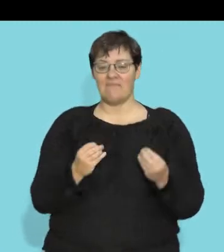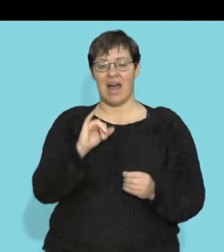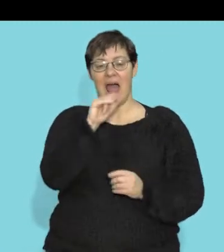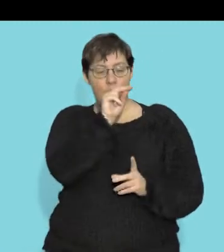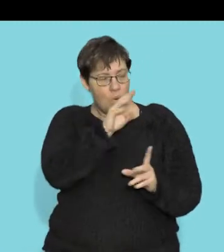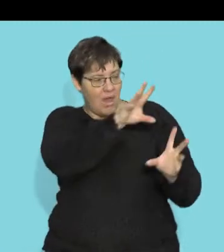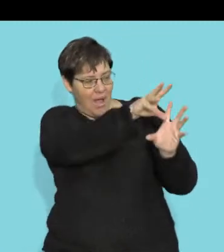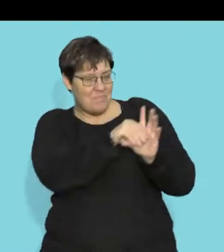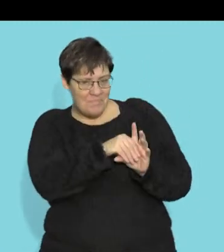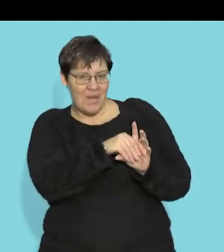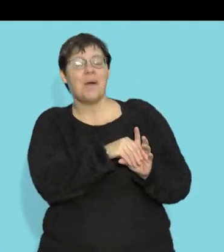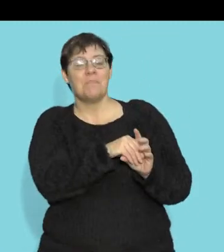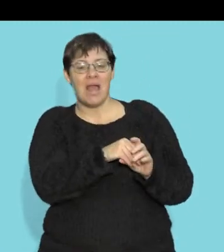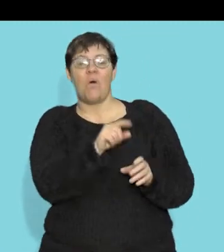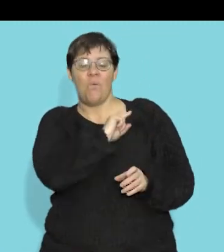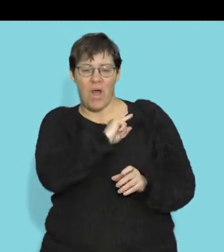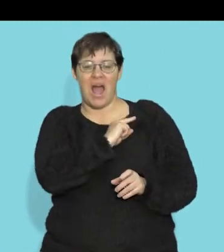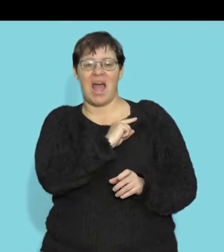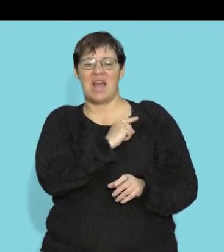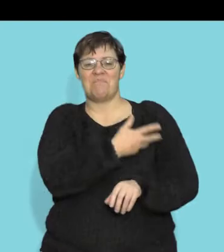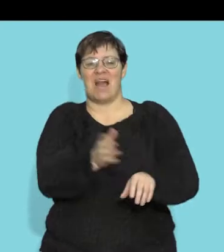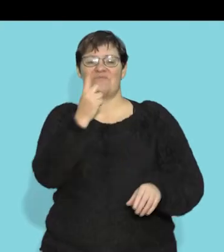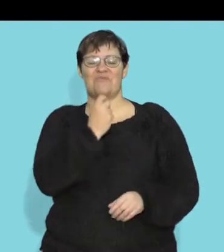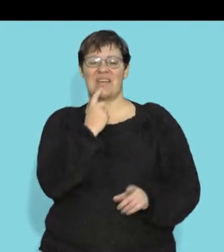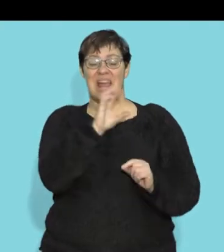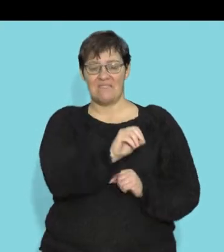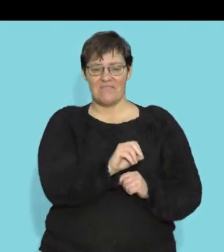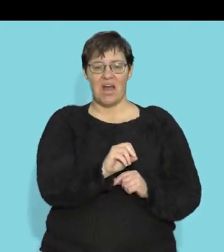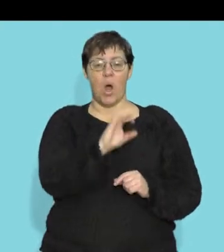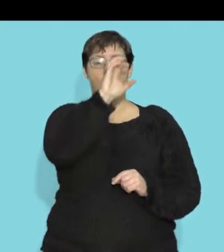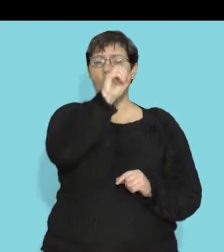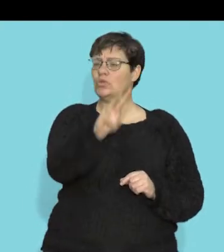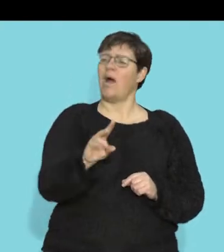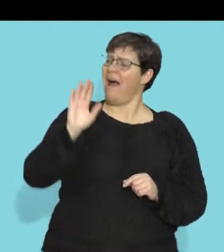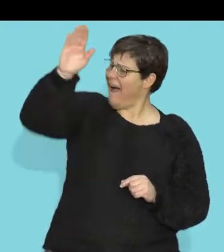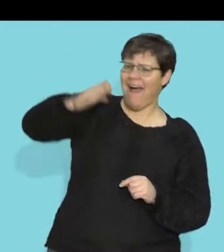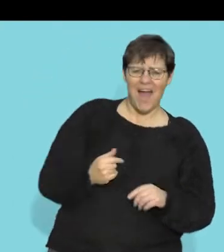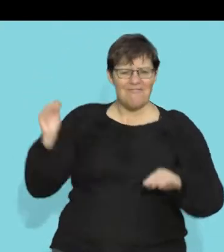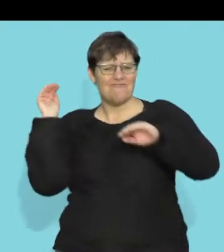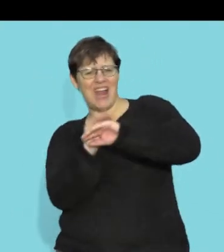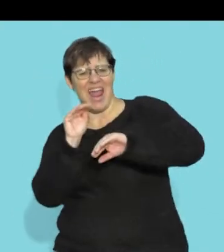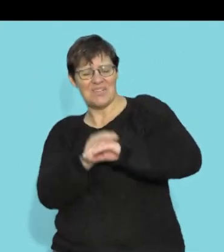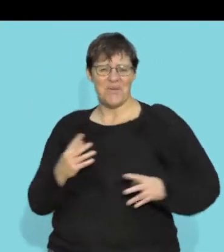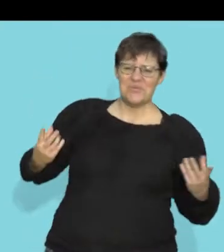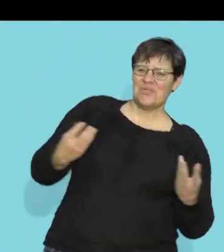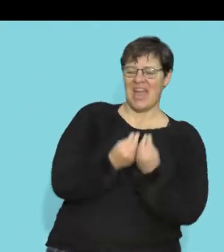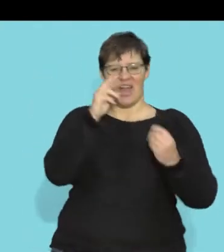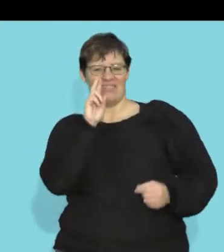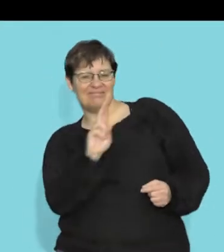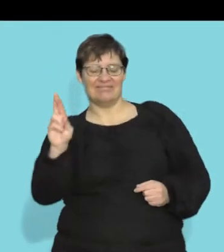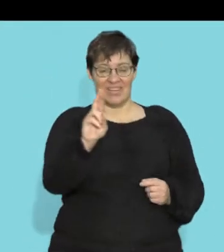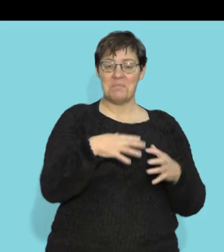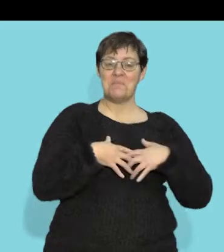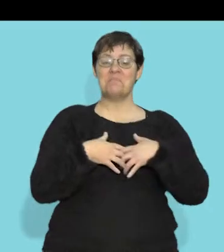iron pigment, that's why blood is red, and oxygen and hemoglobin are like, hey dudes, we're together, and